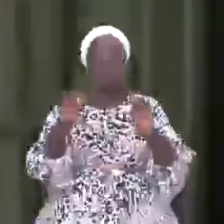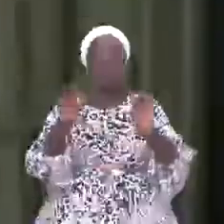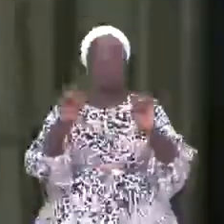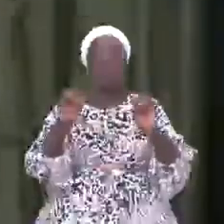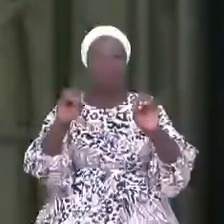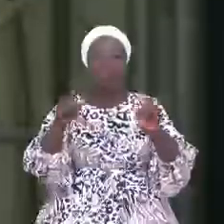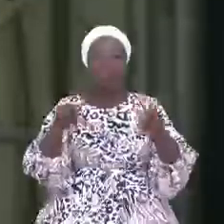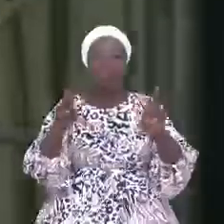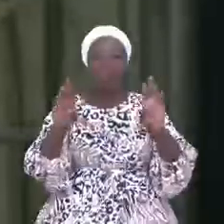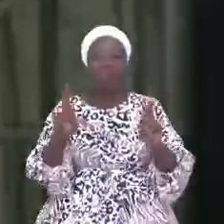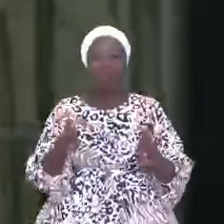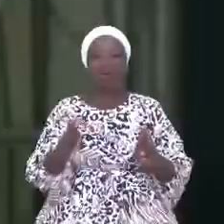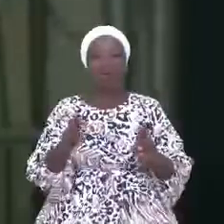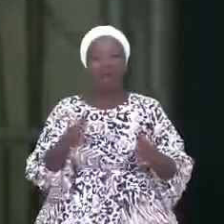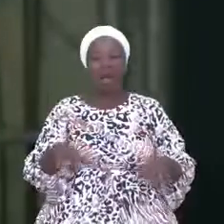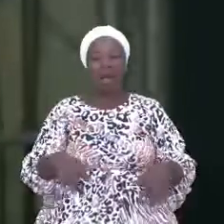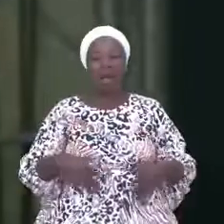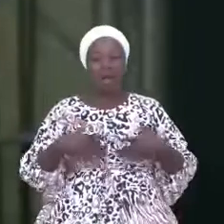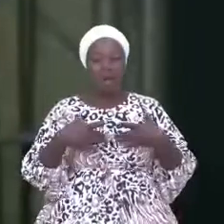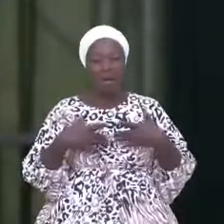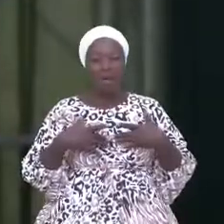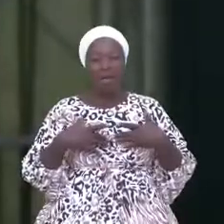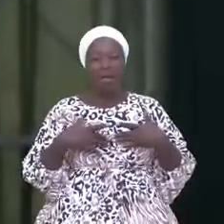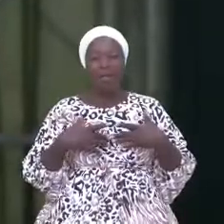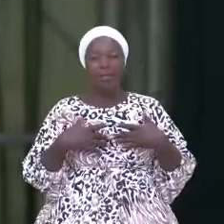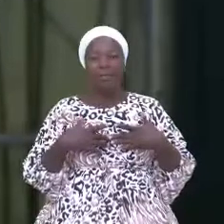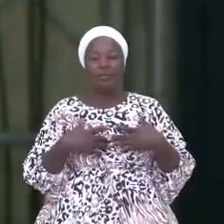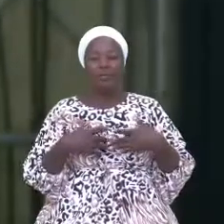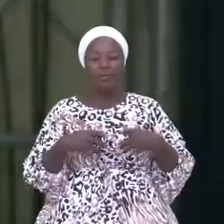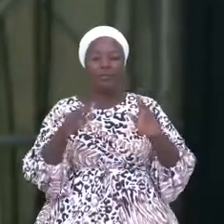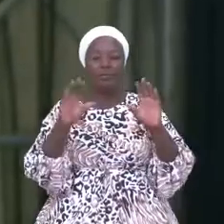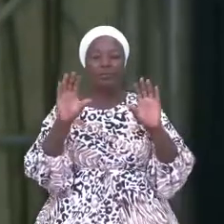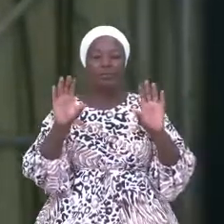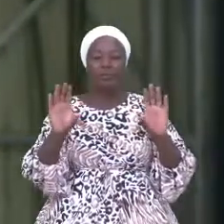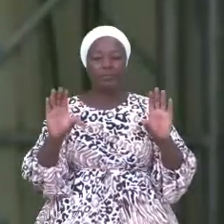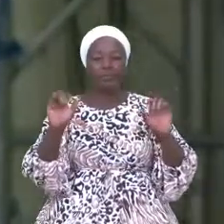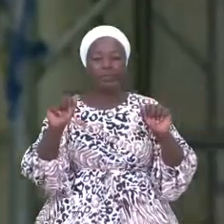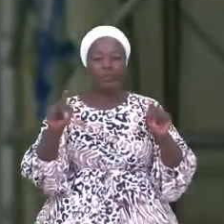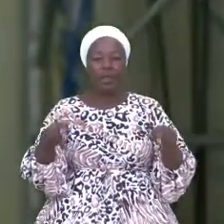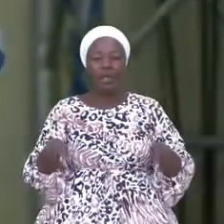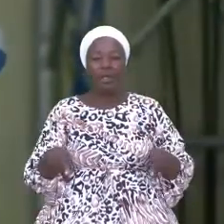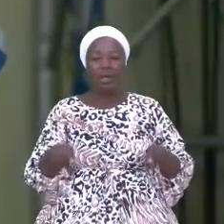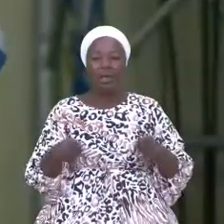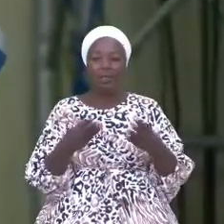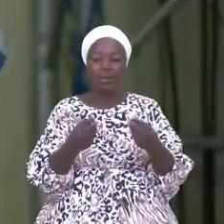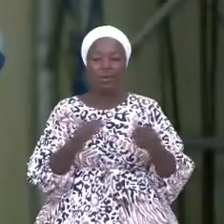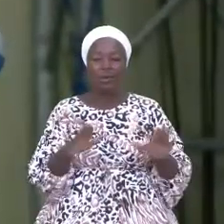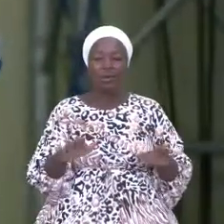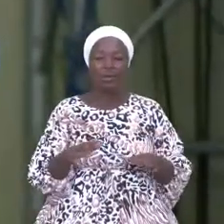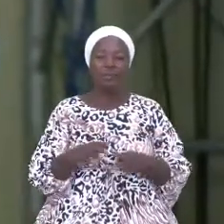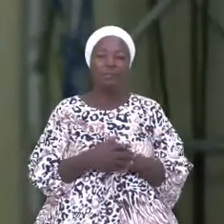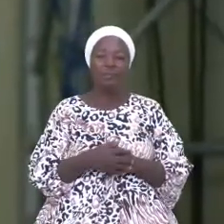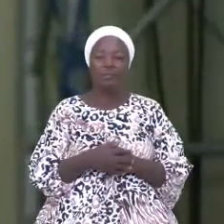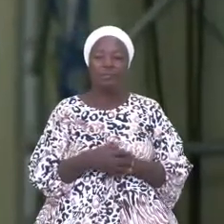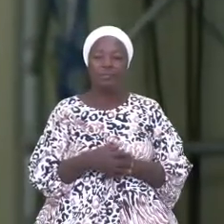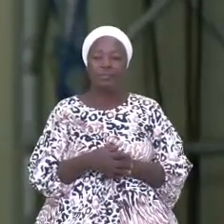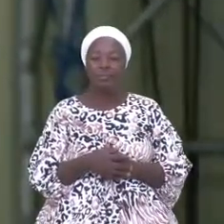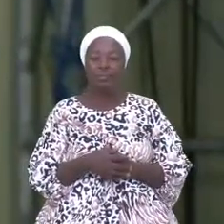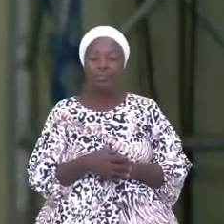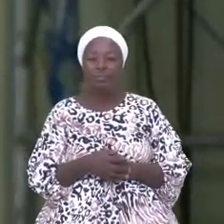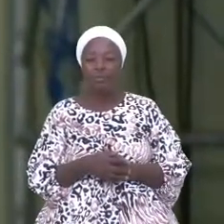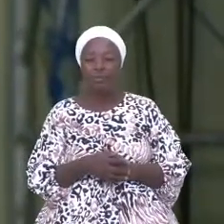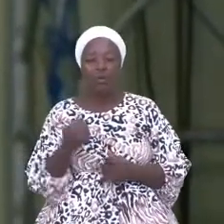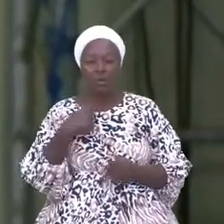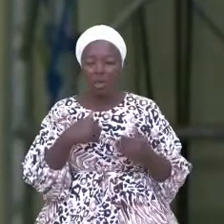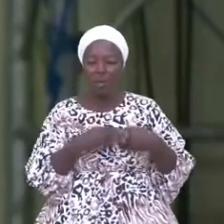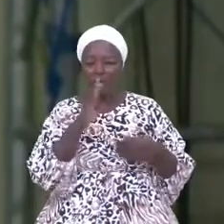Campground, Chachenga, Abuja Road. We have been enjoying the blessing of the Lord on